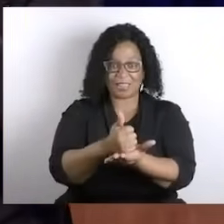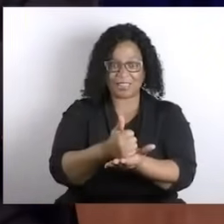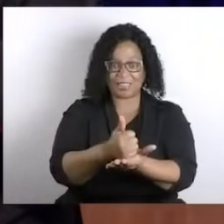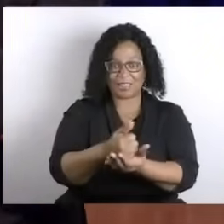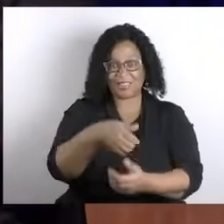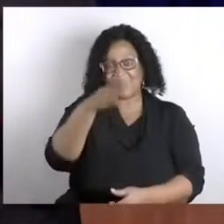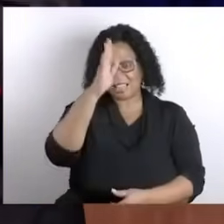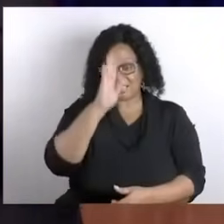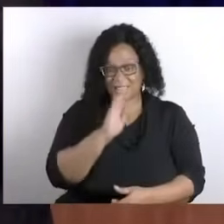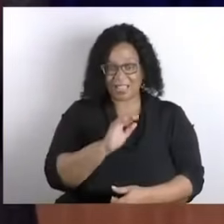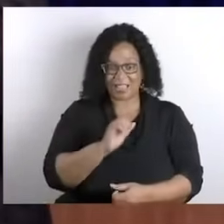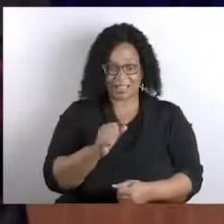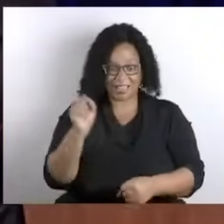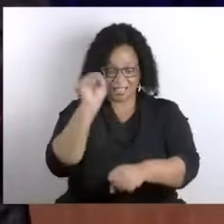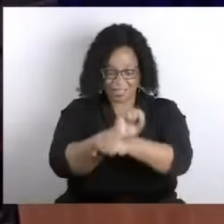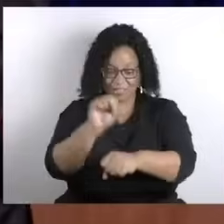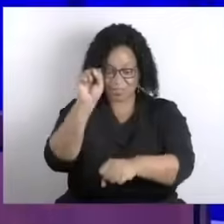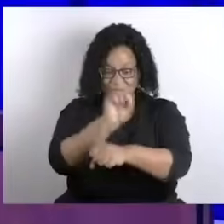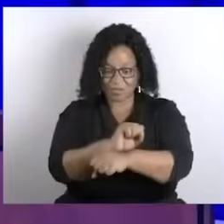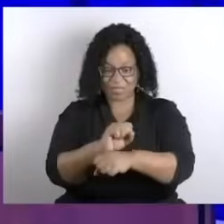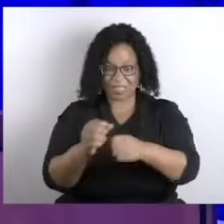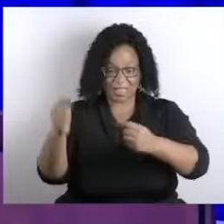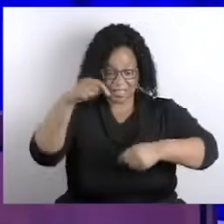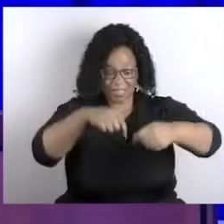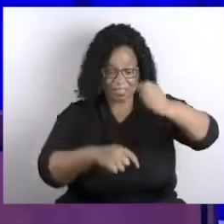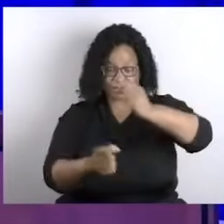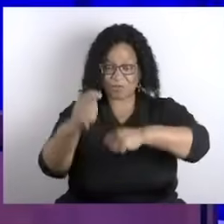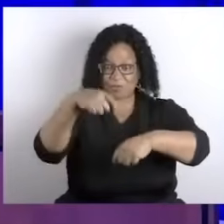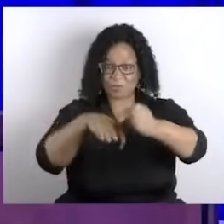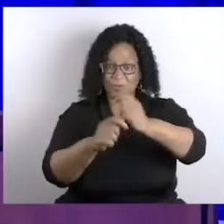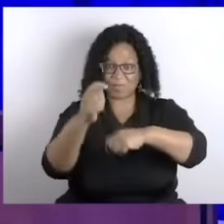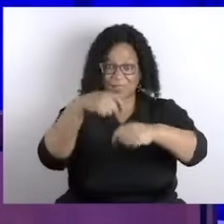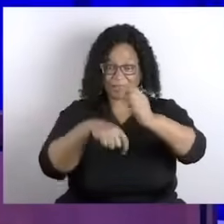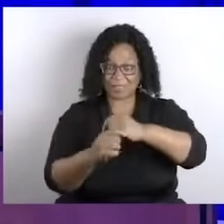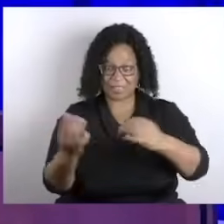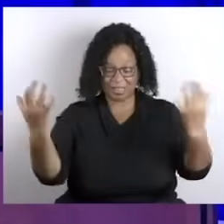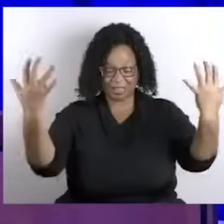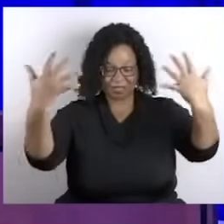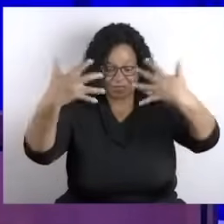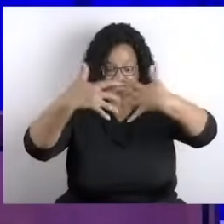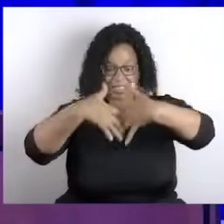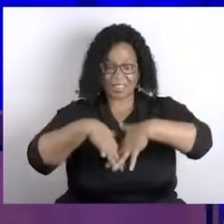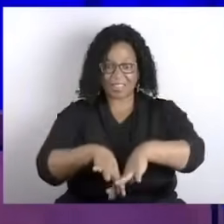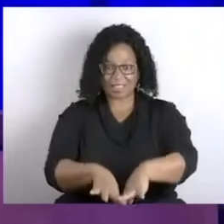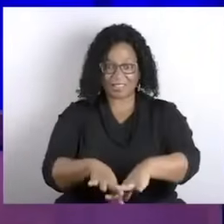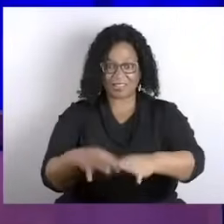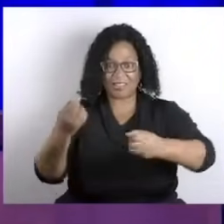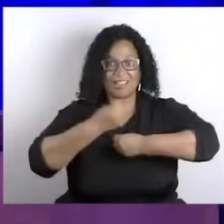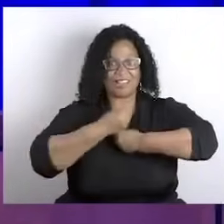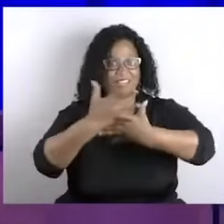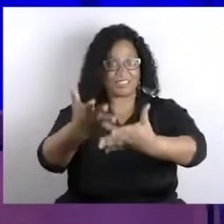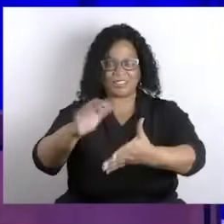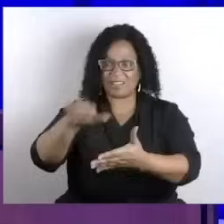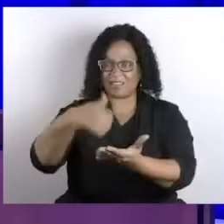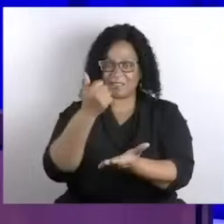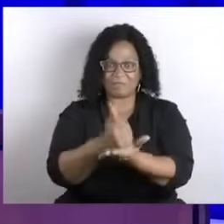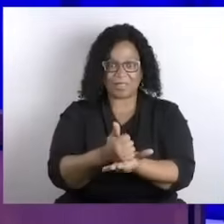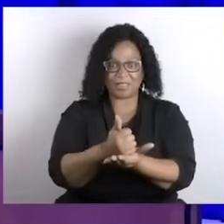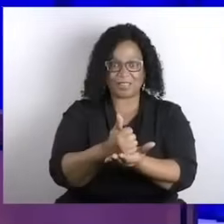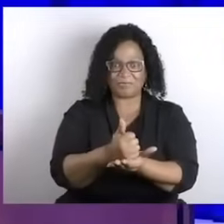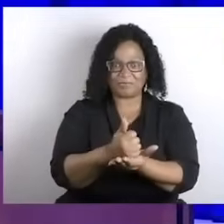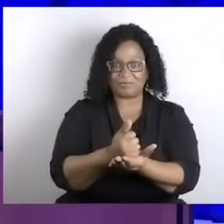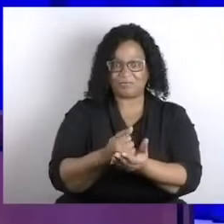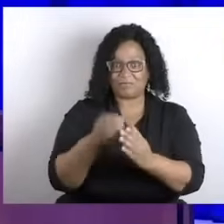God is working it out, weaving it together for your good. Shout amen that trouble will